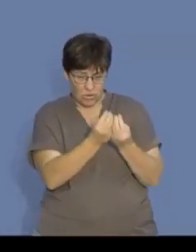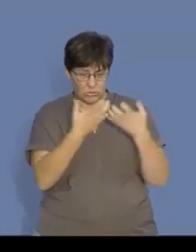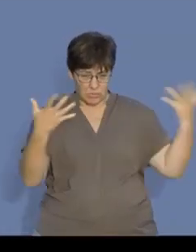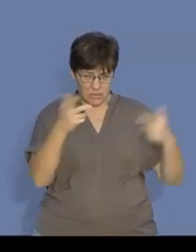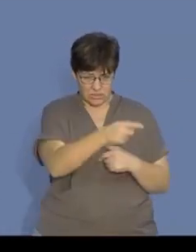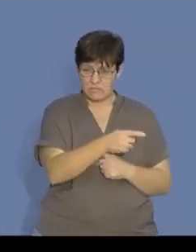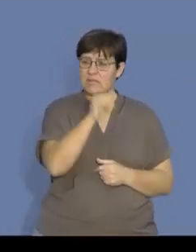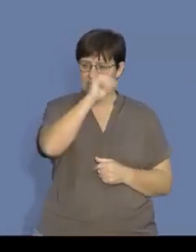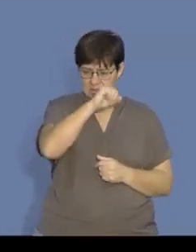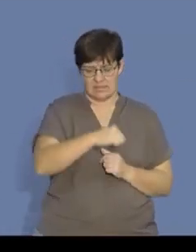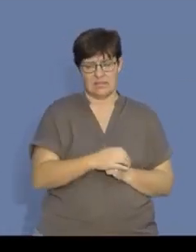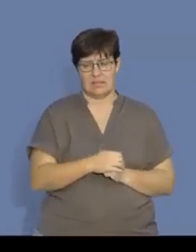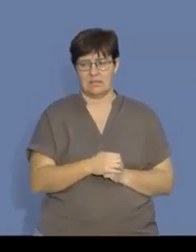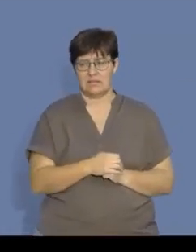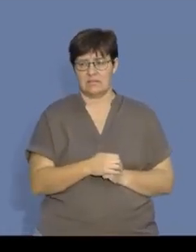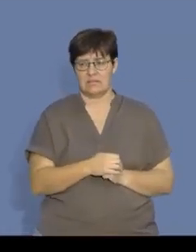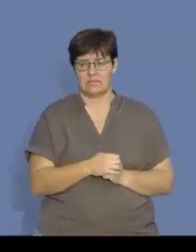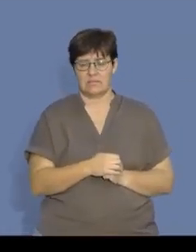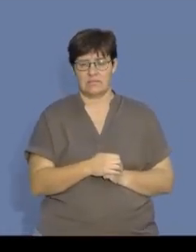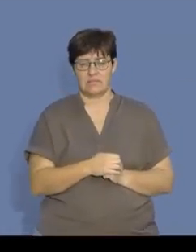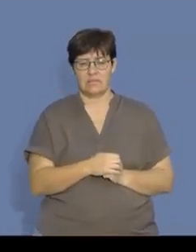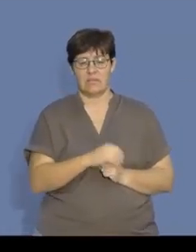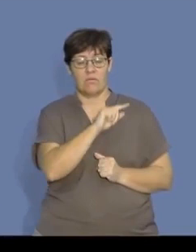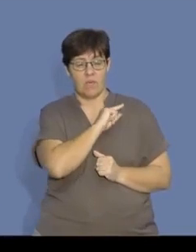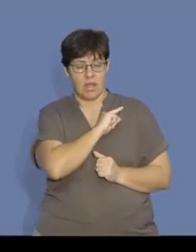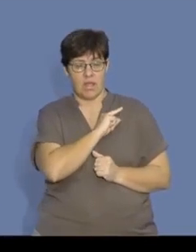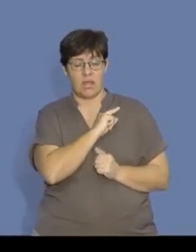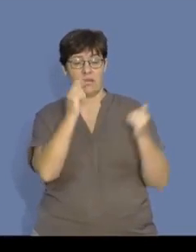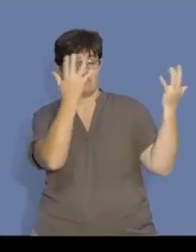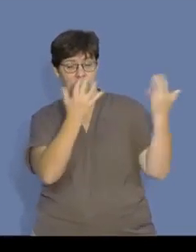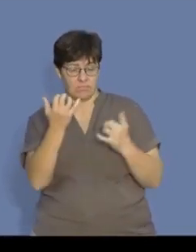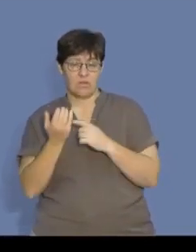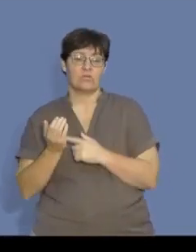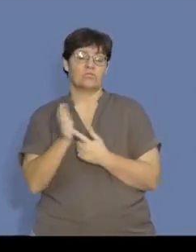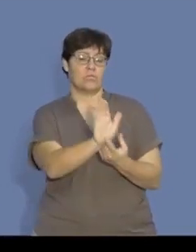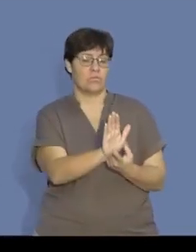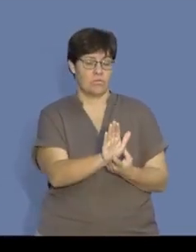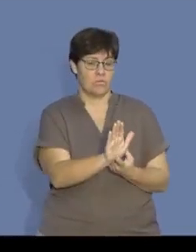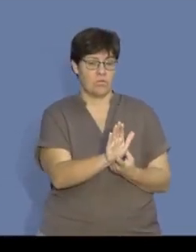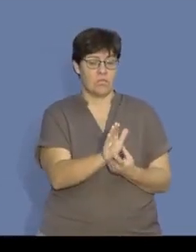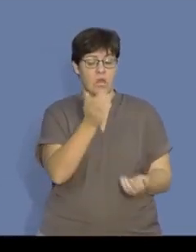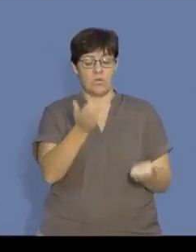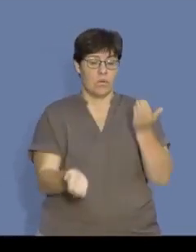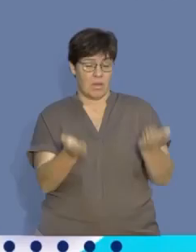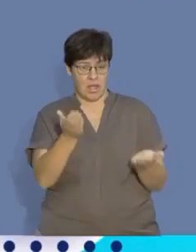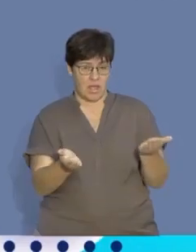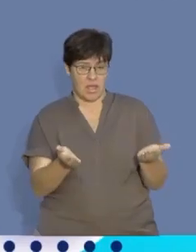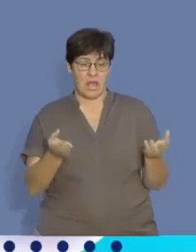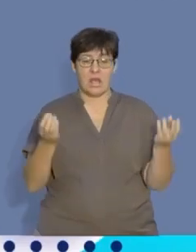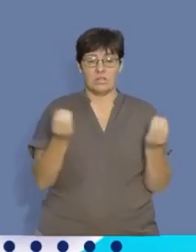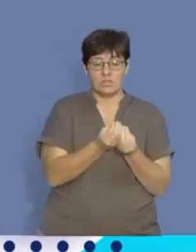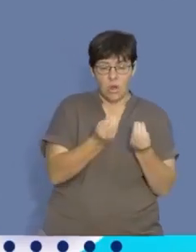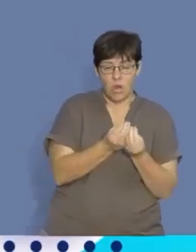too much of stock on hand? I would argue yes. Okay, because my calculation is showing when